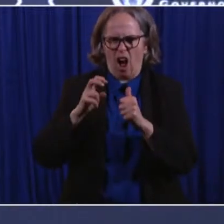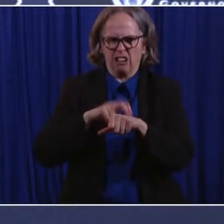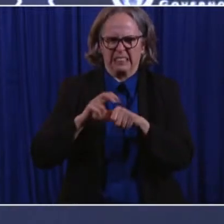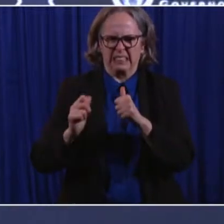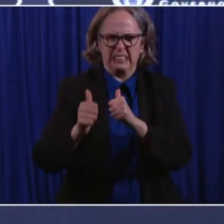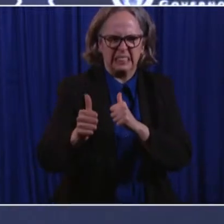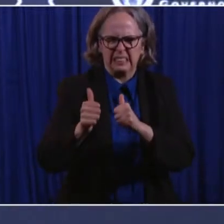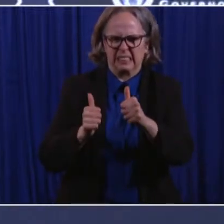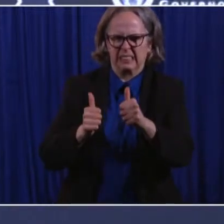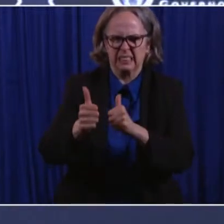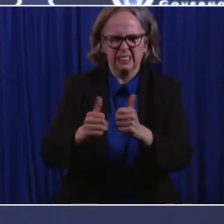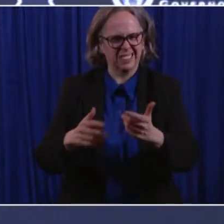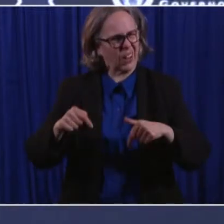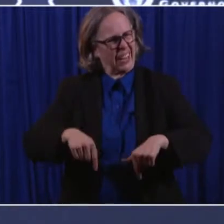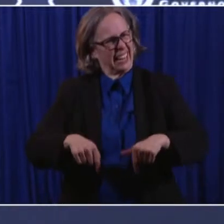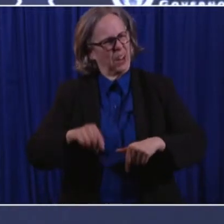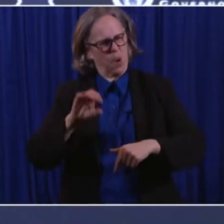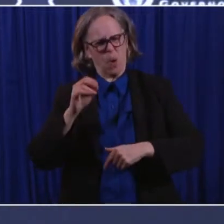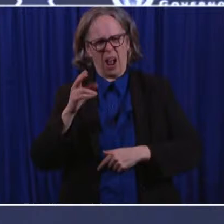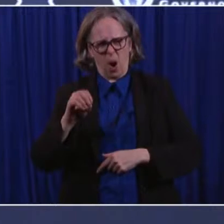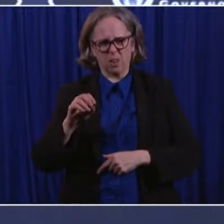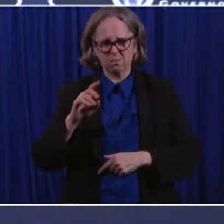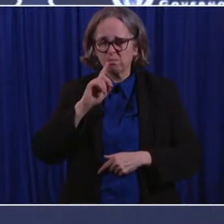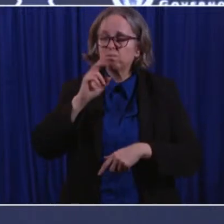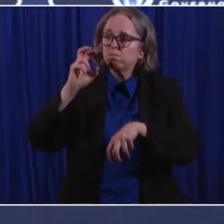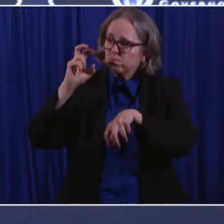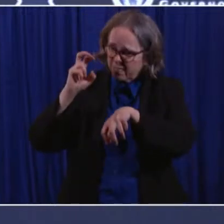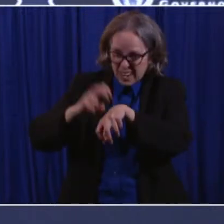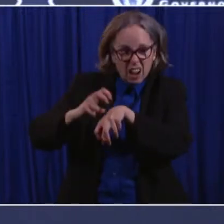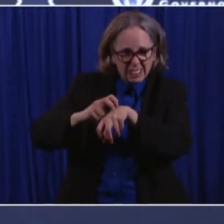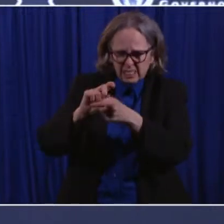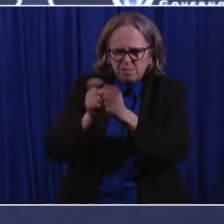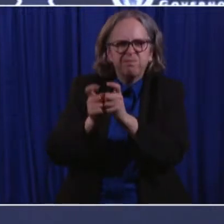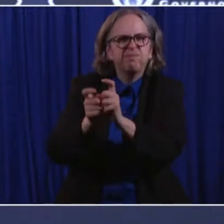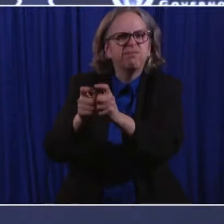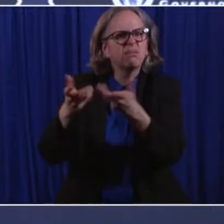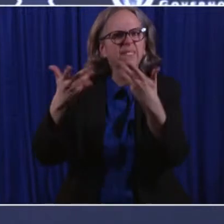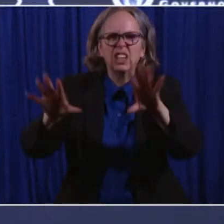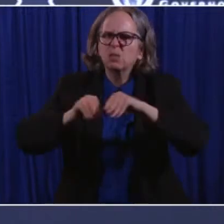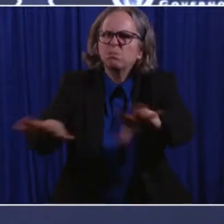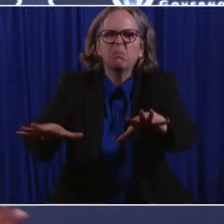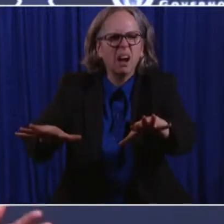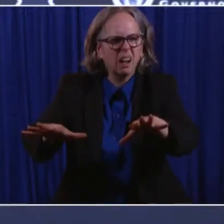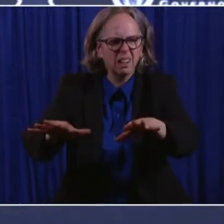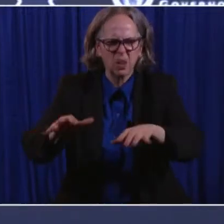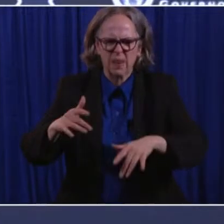news is that the vaccine is appears to be just as powerful, they think, against the variant as against what we're dealing